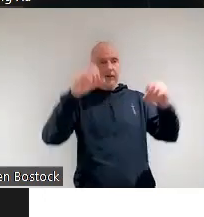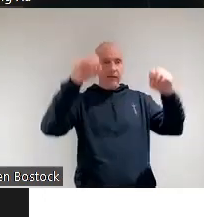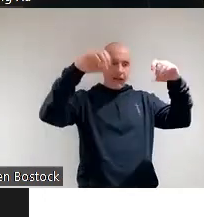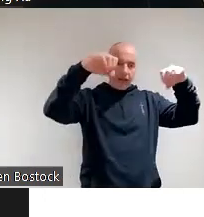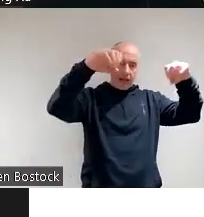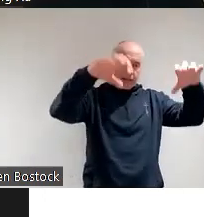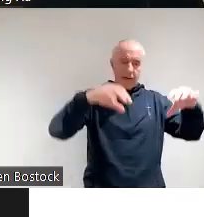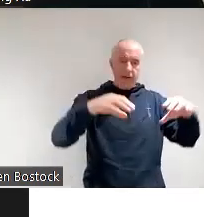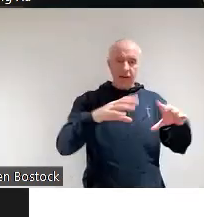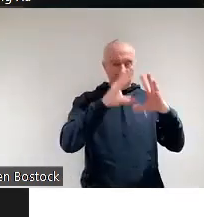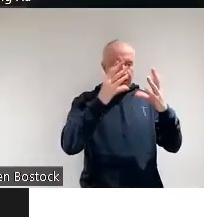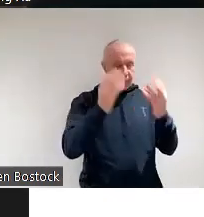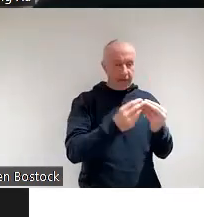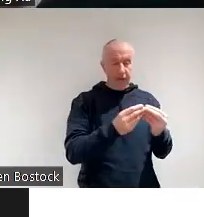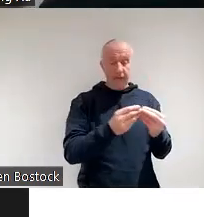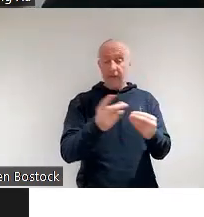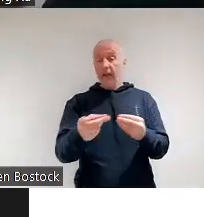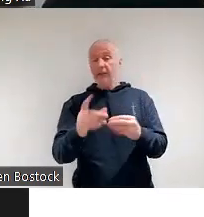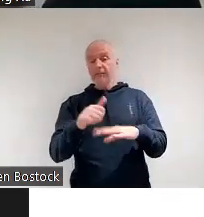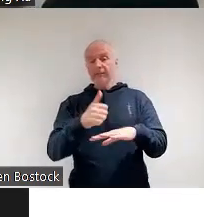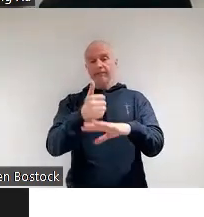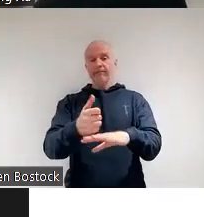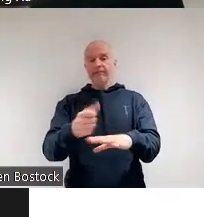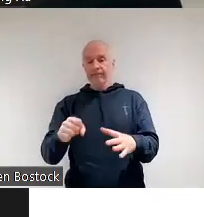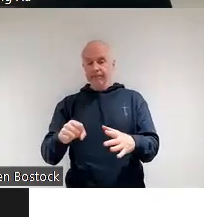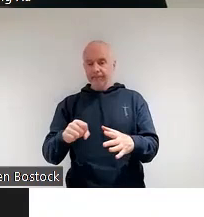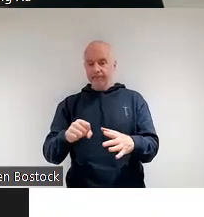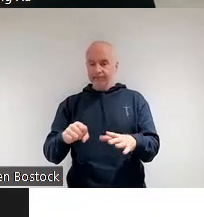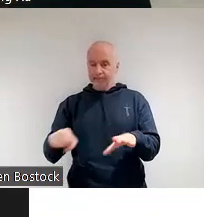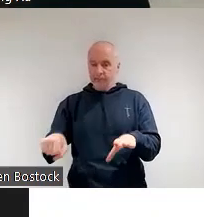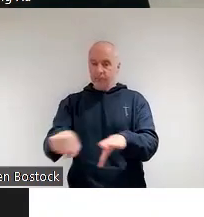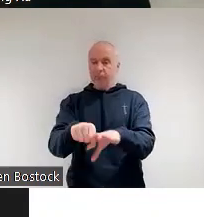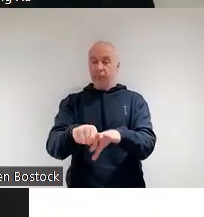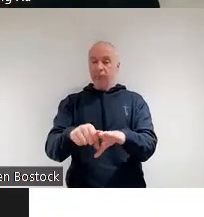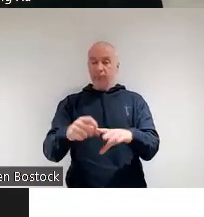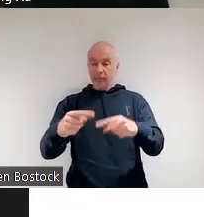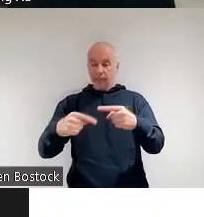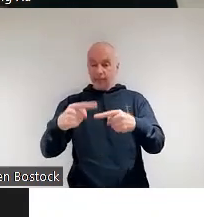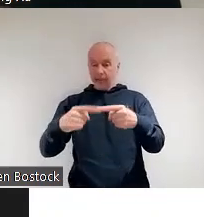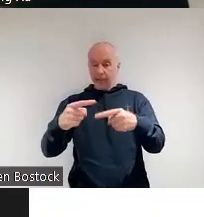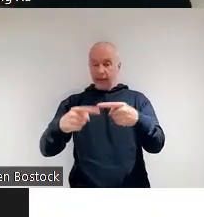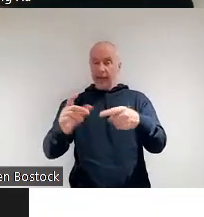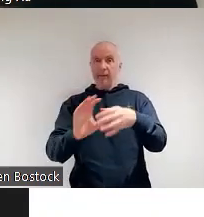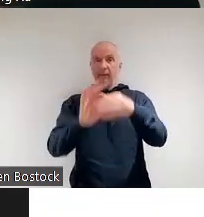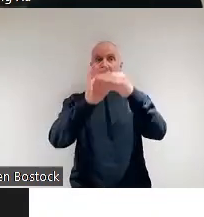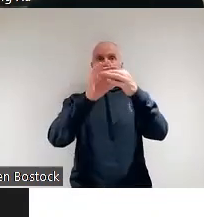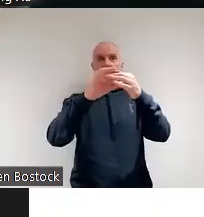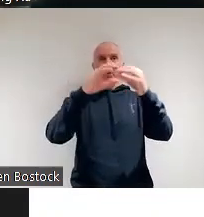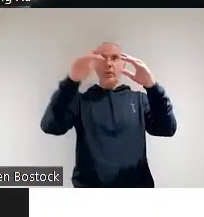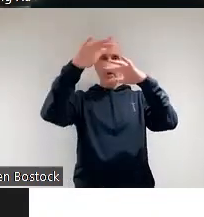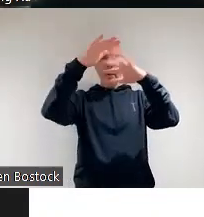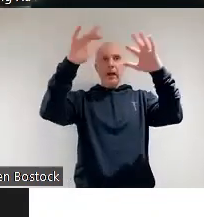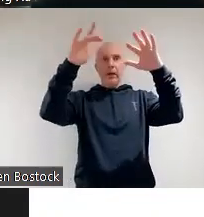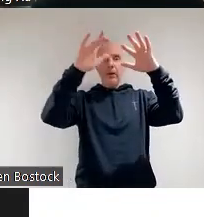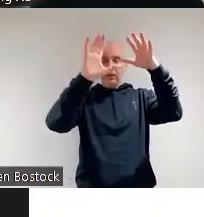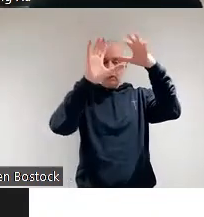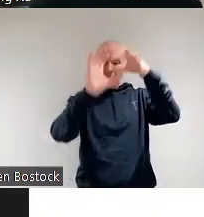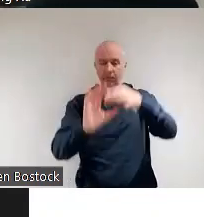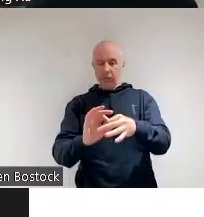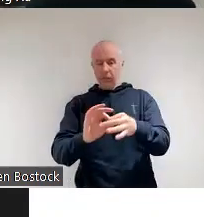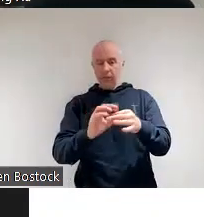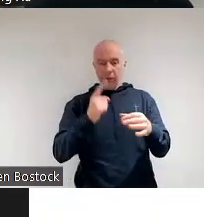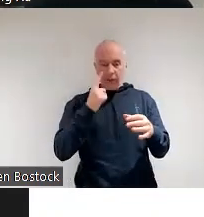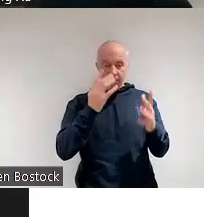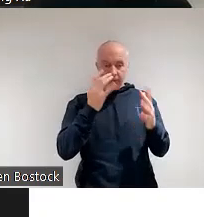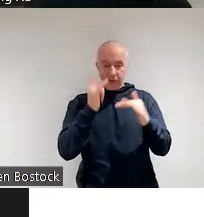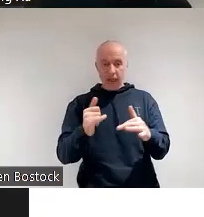stuff. So there are those meters working with the cloud system, which is able to measure the consumption of